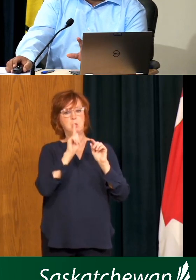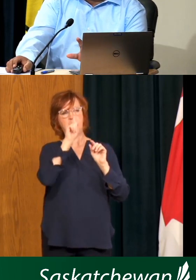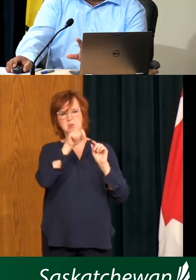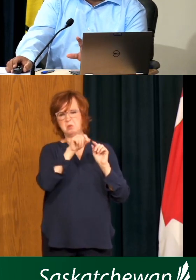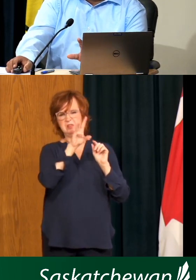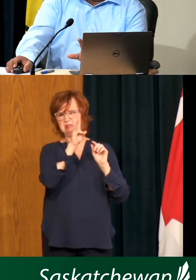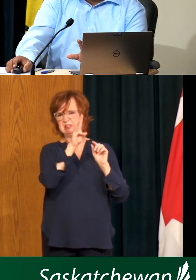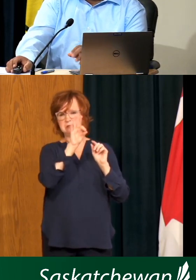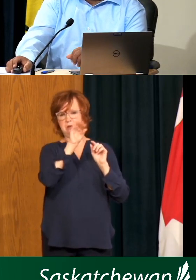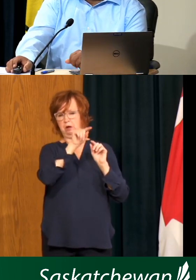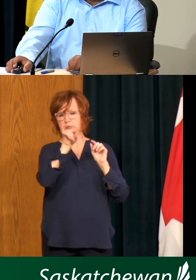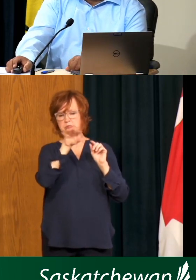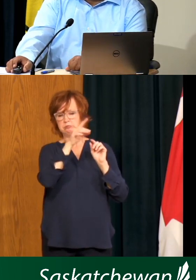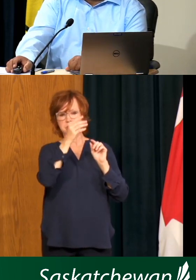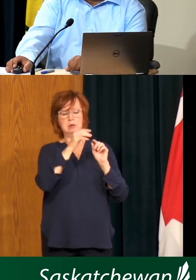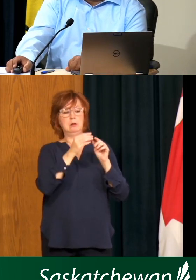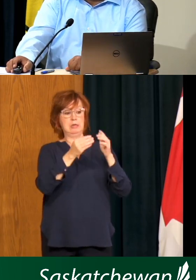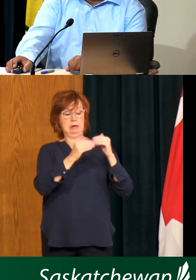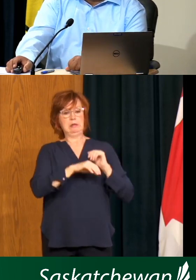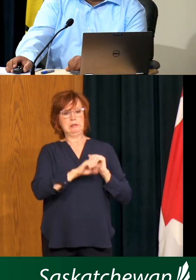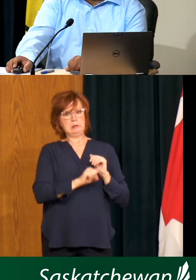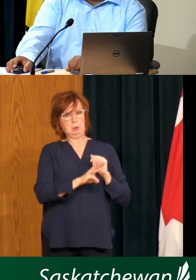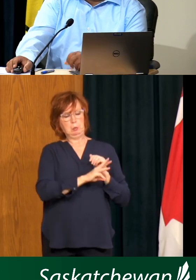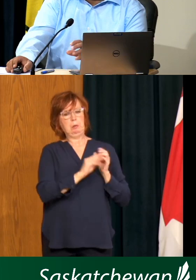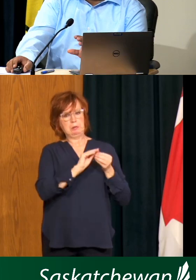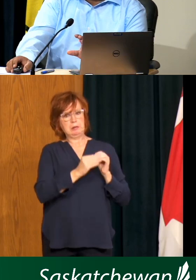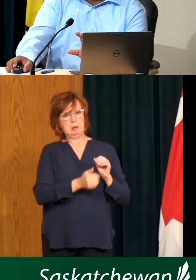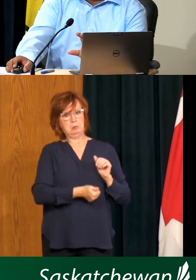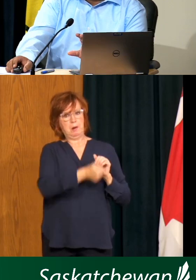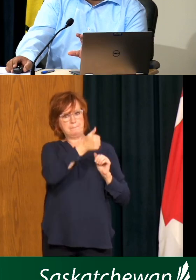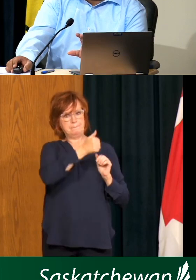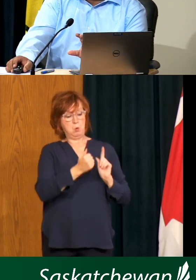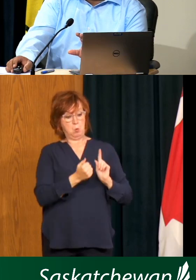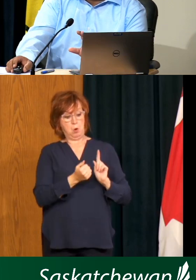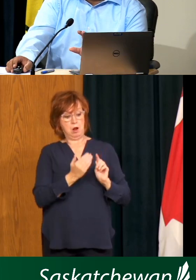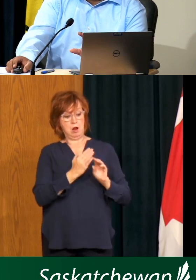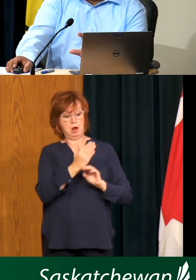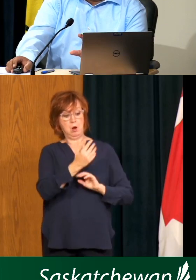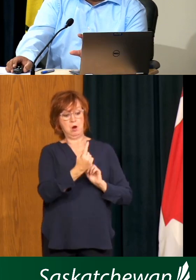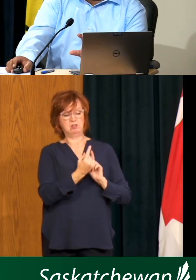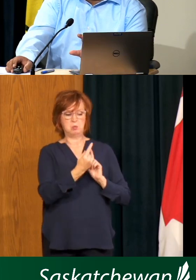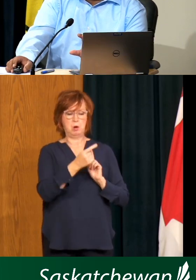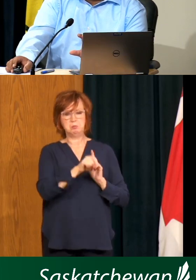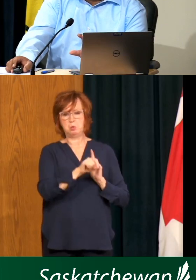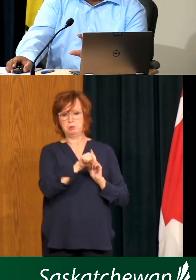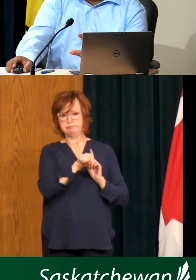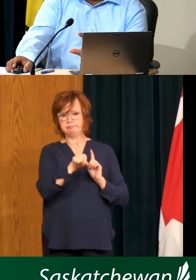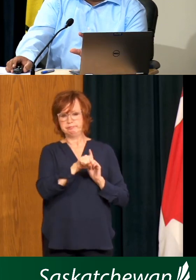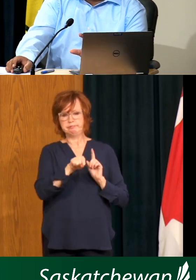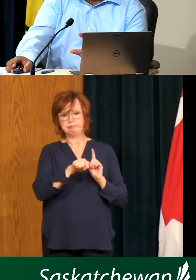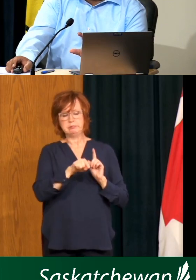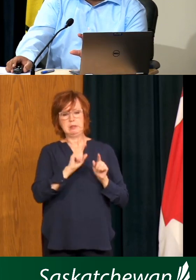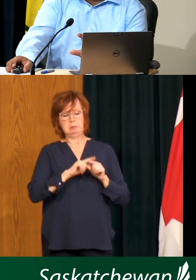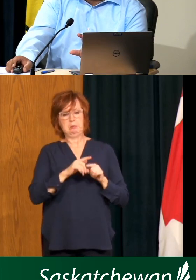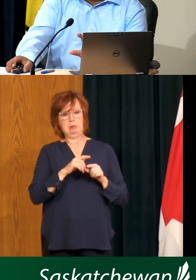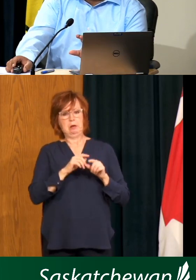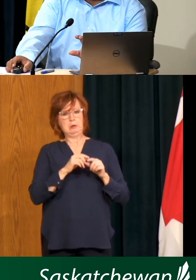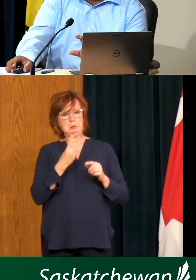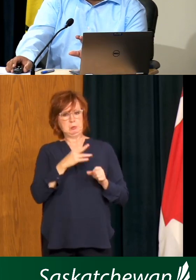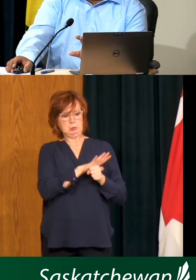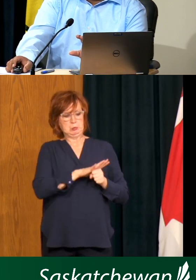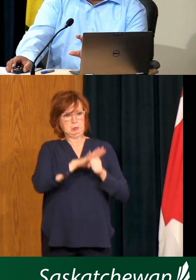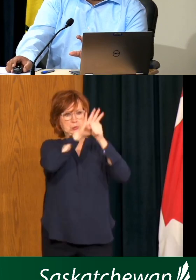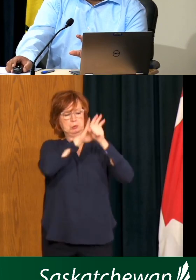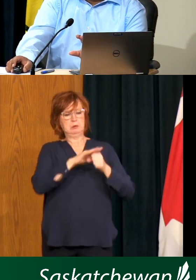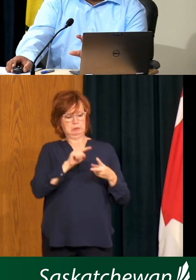Although we have had a high number of cases over the last 2 weeks, the fact that they are all linked together in localized geographies, the northwest and the